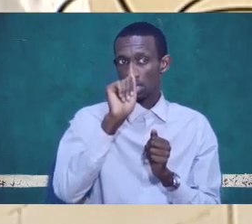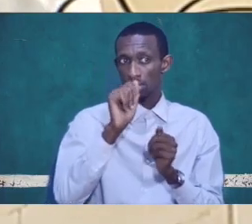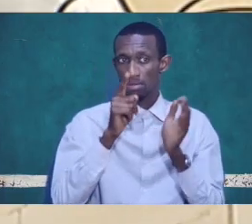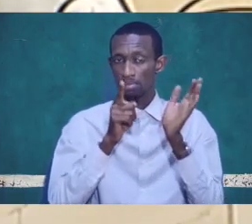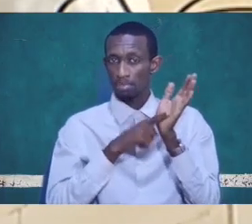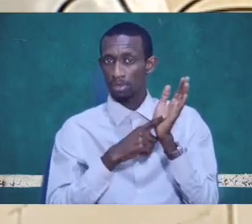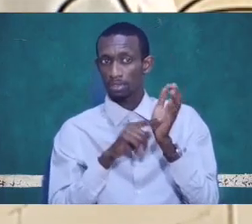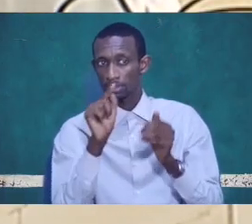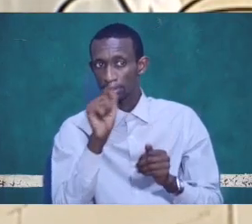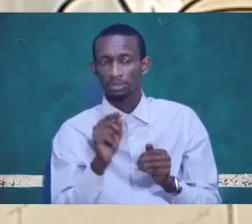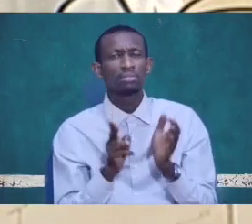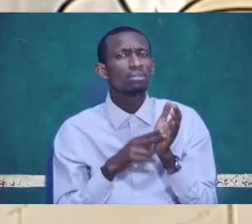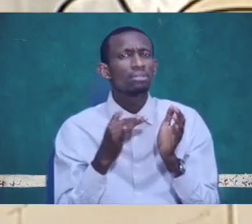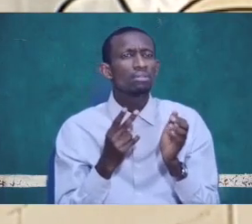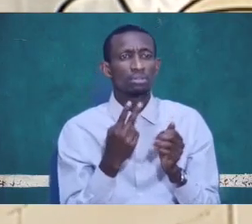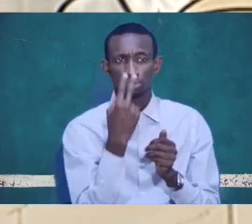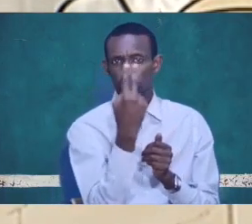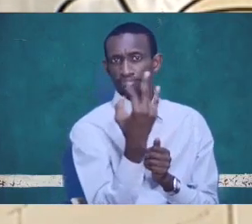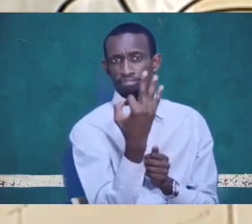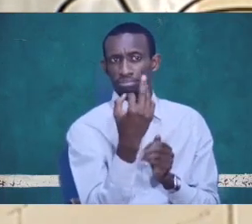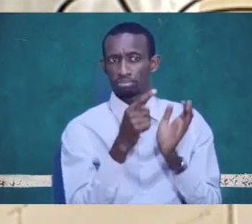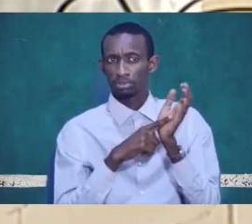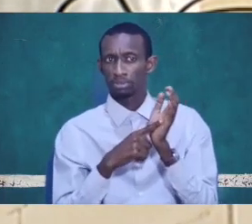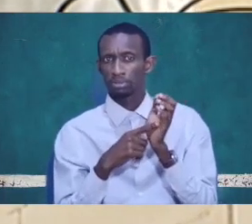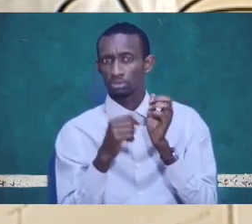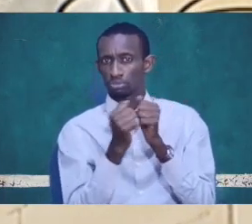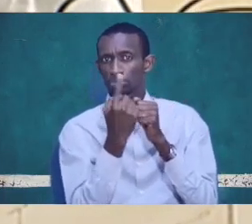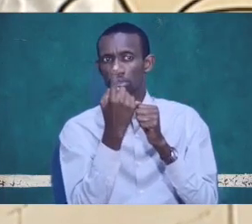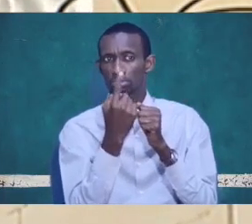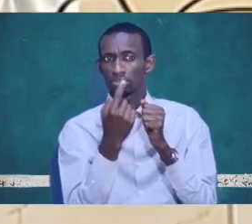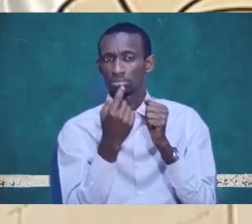is 23 minus 11, and we get 12.